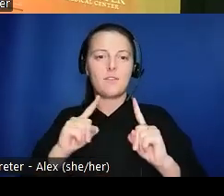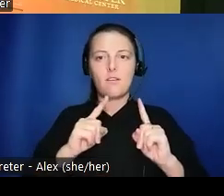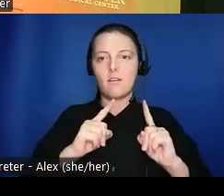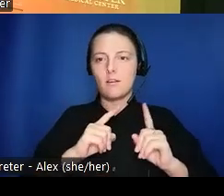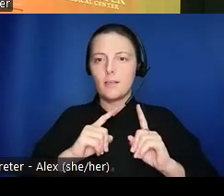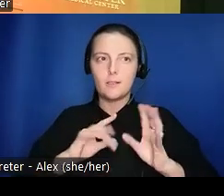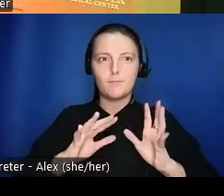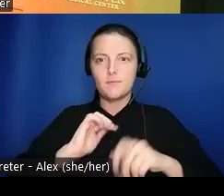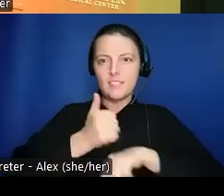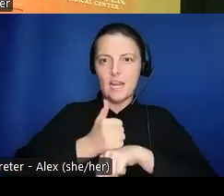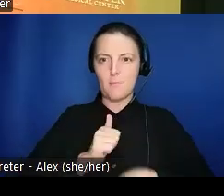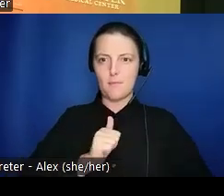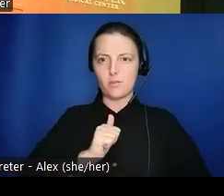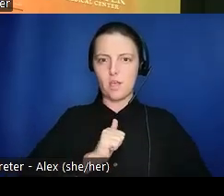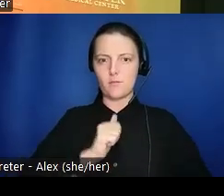sometimes.